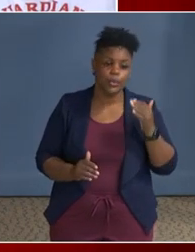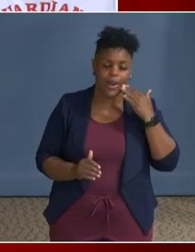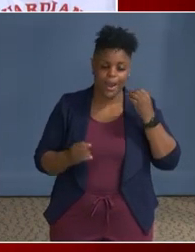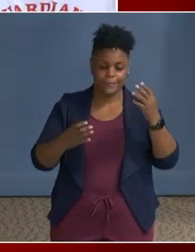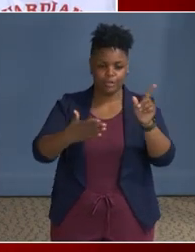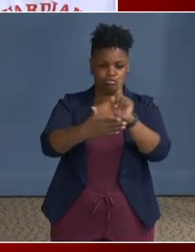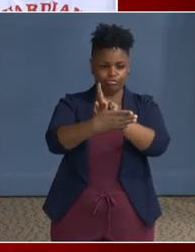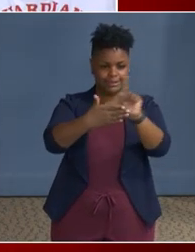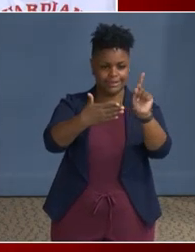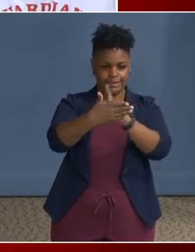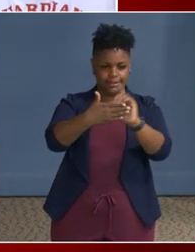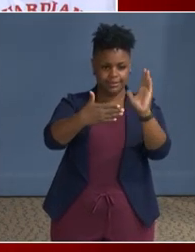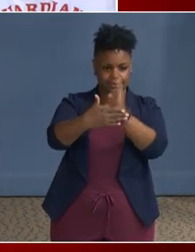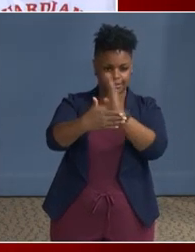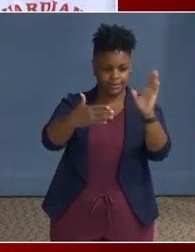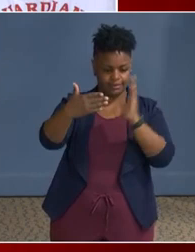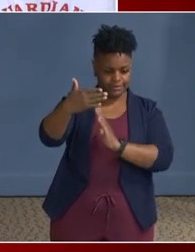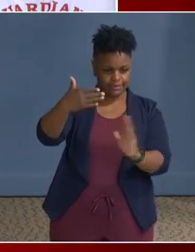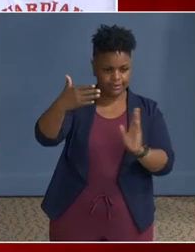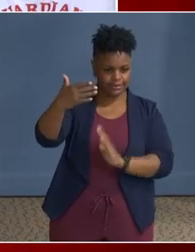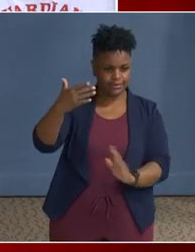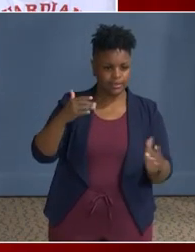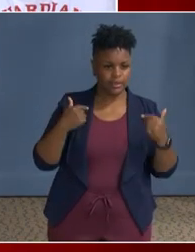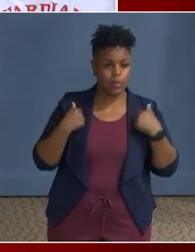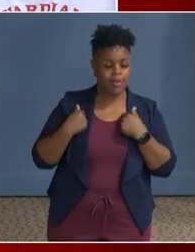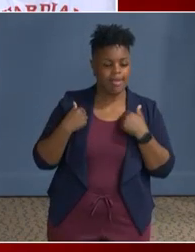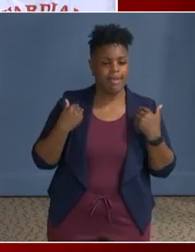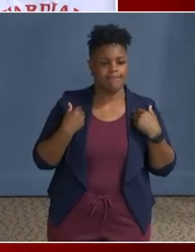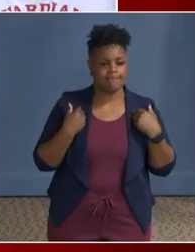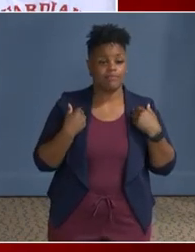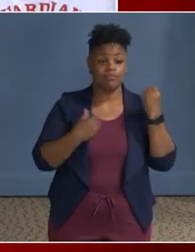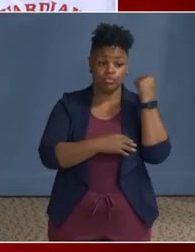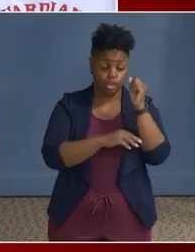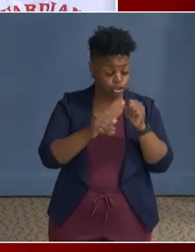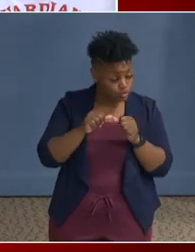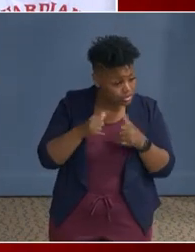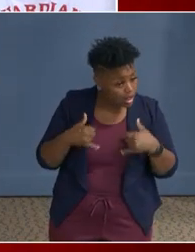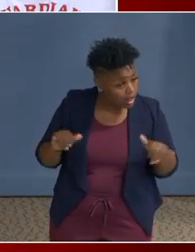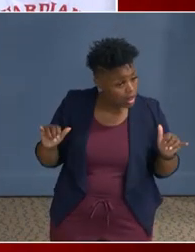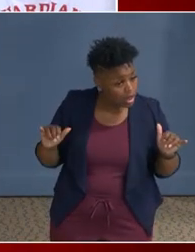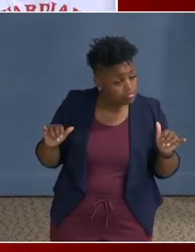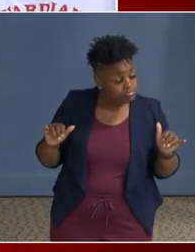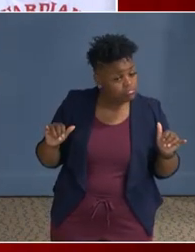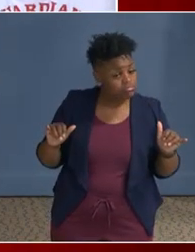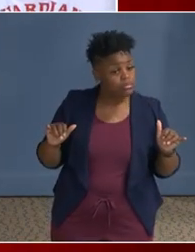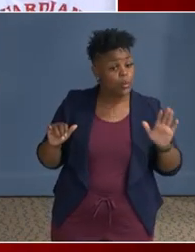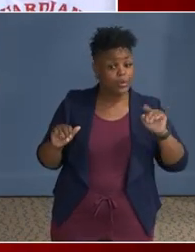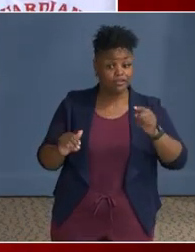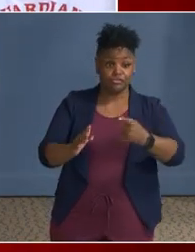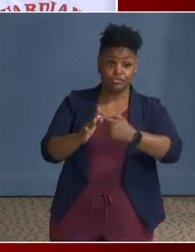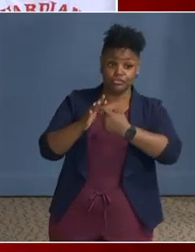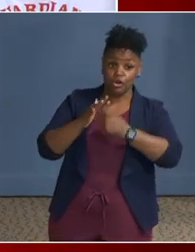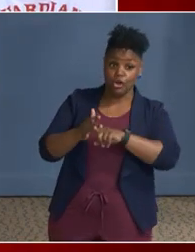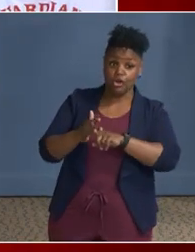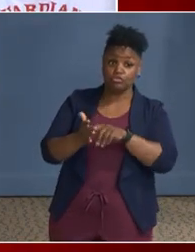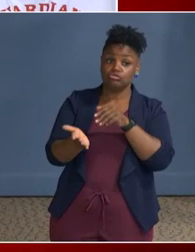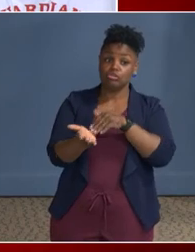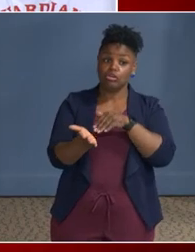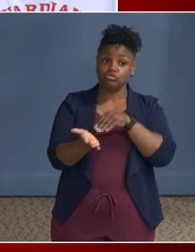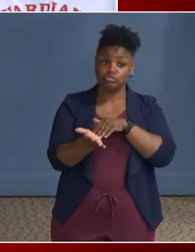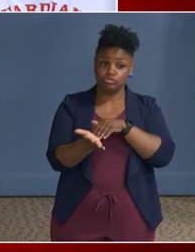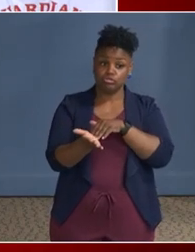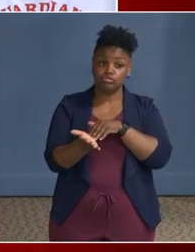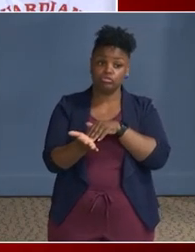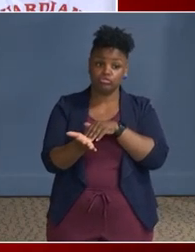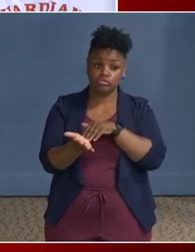We continue to have them, so it's kind of a rolling 3 weeks. At the start of it, I think Dr. Nesbitt was interested in saying,